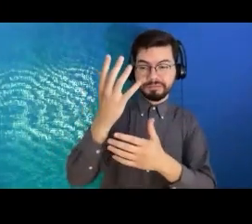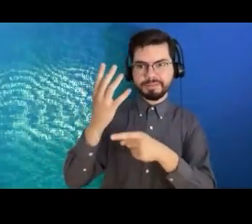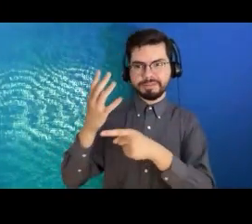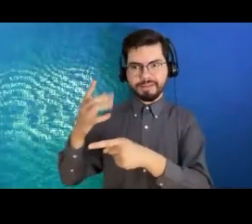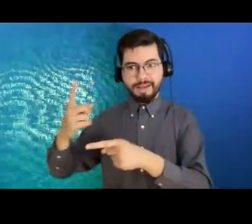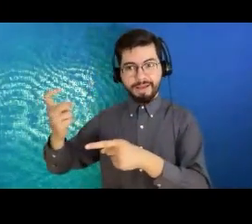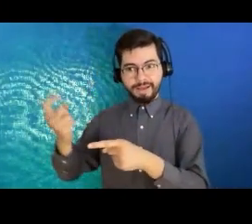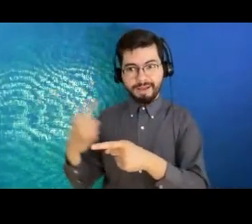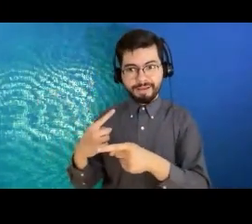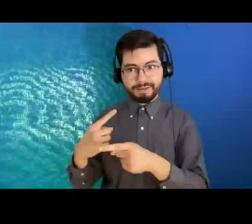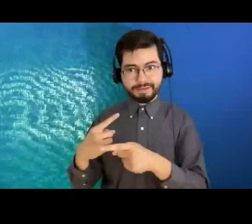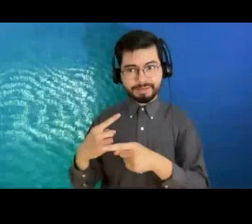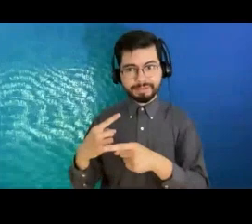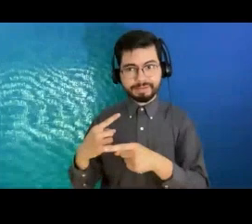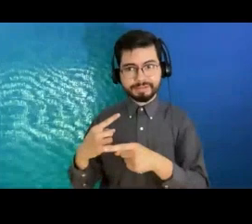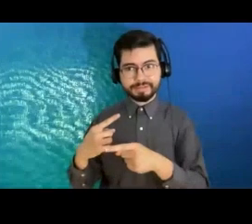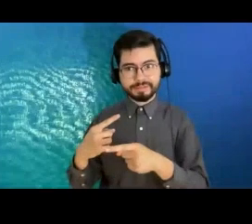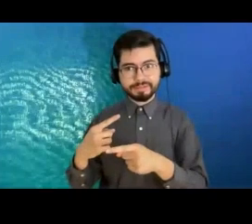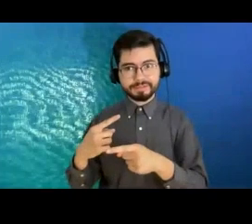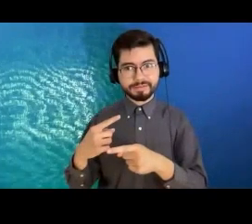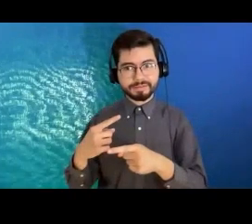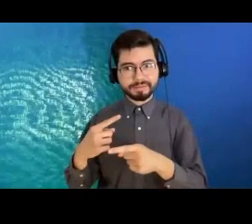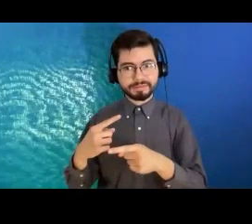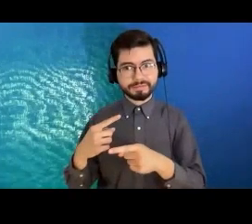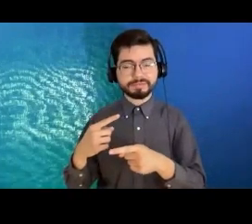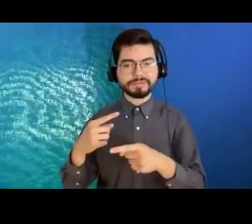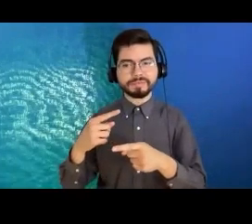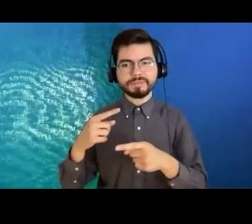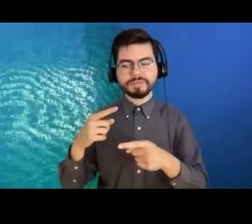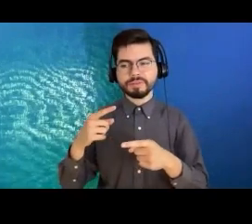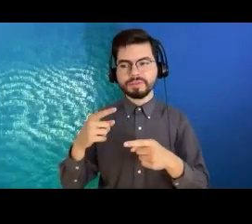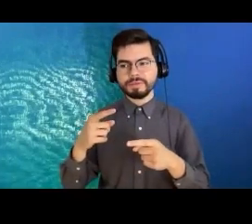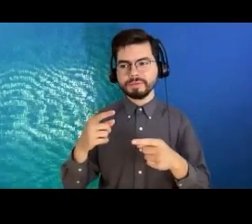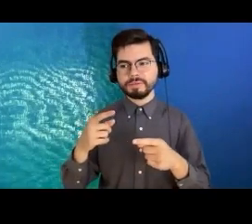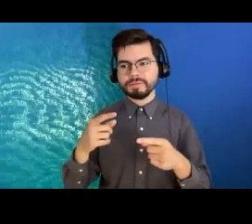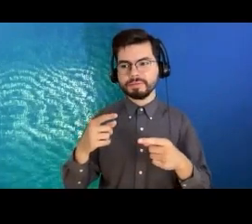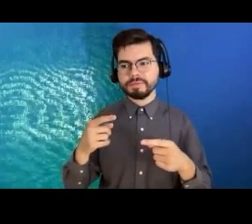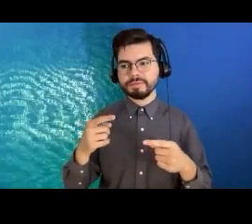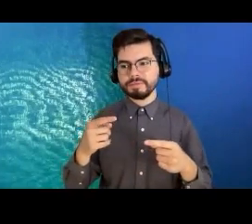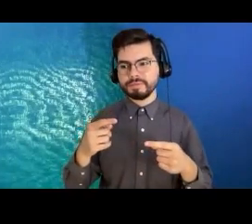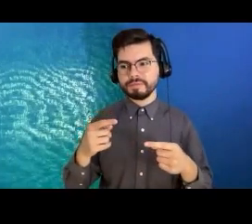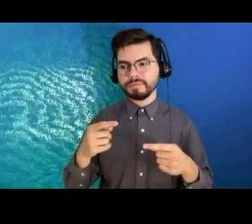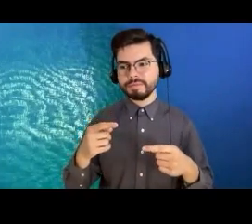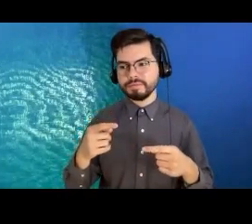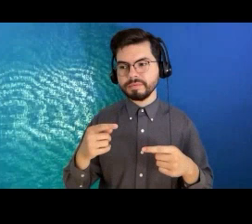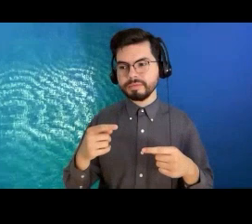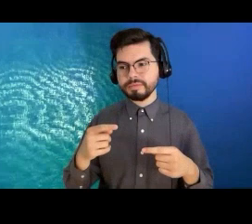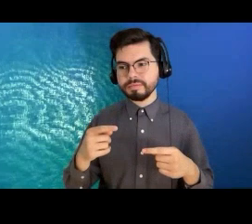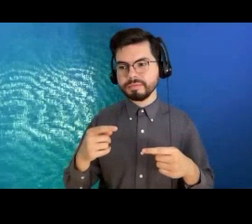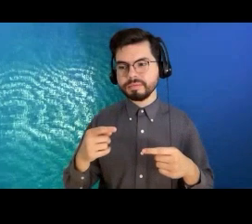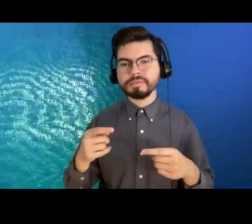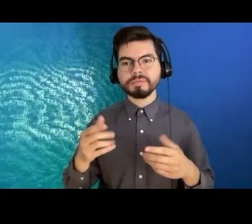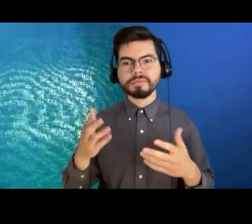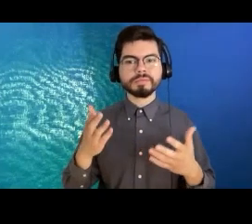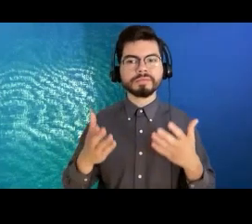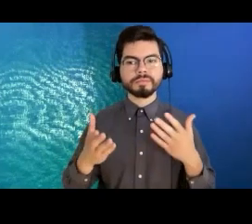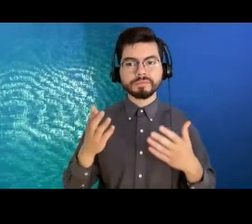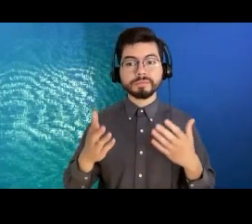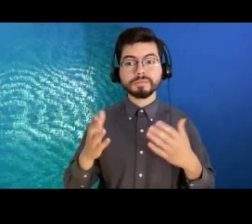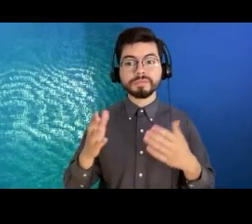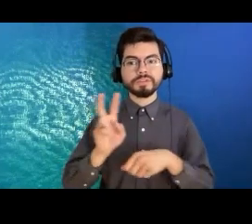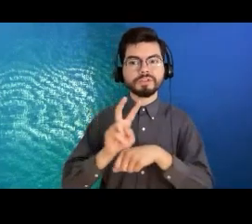while. I'm not sure how much farther, and I'm hoping I'm on the right trail. And so that's what I responded to. And the what time does a 2:30